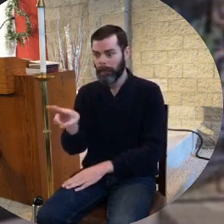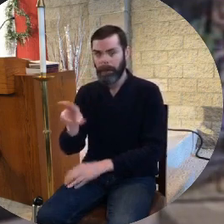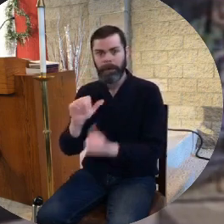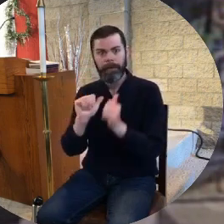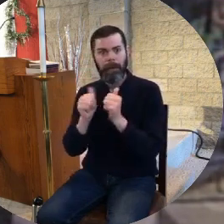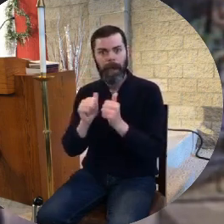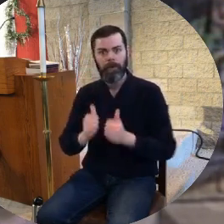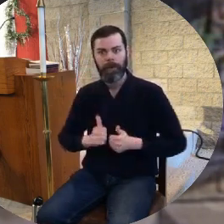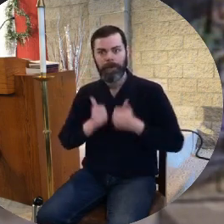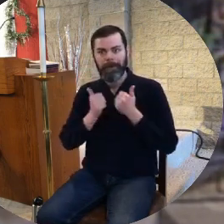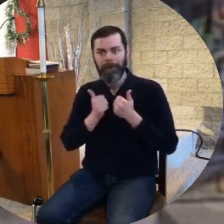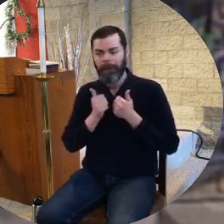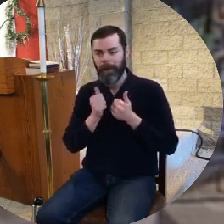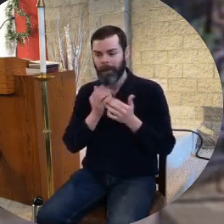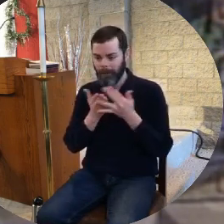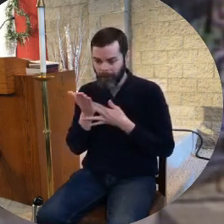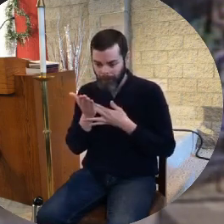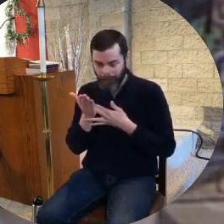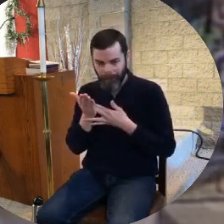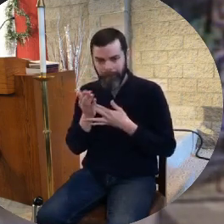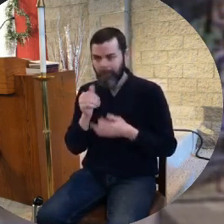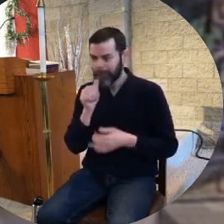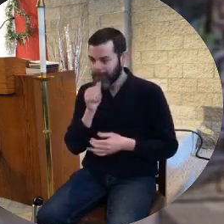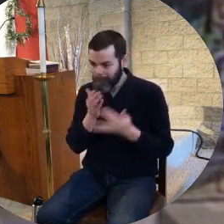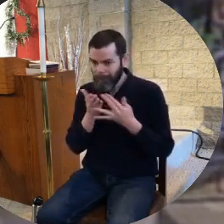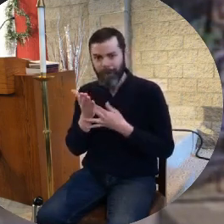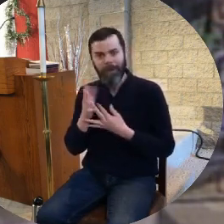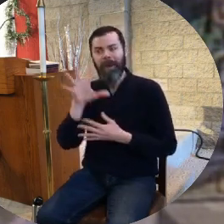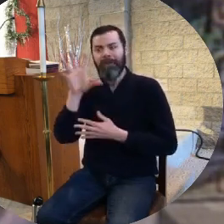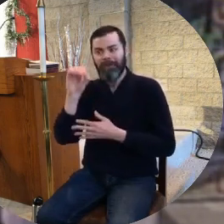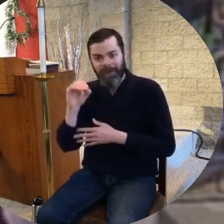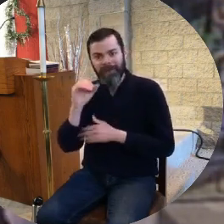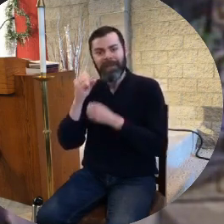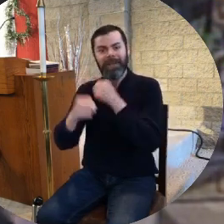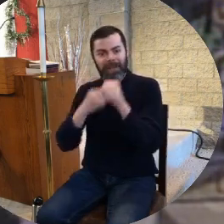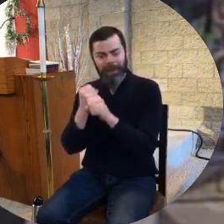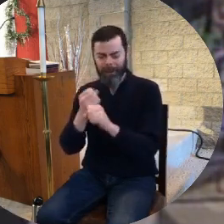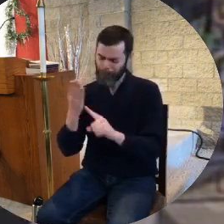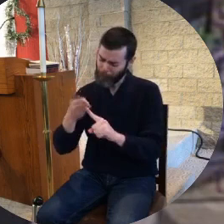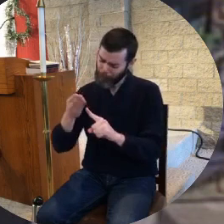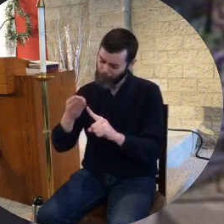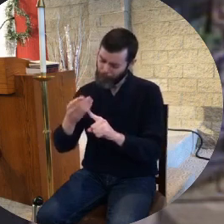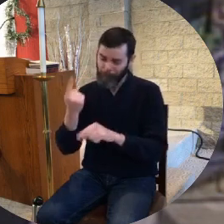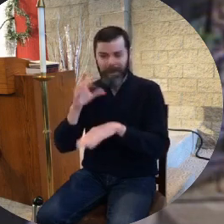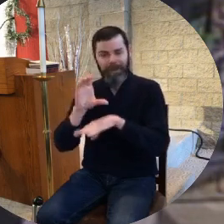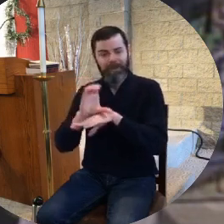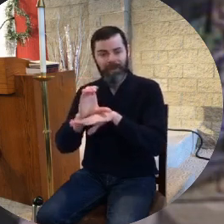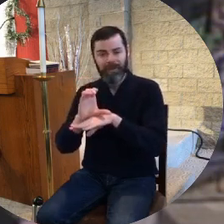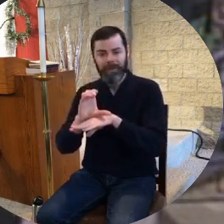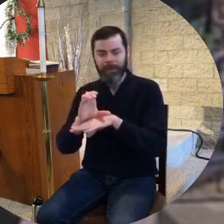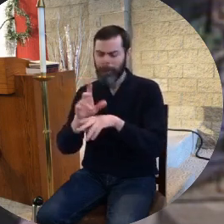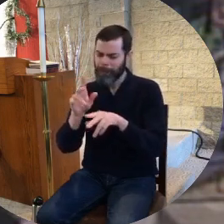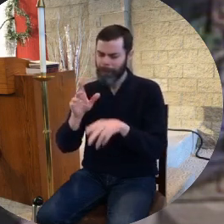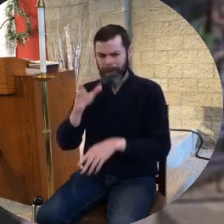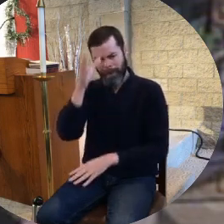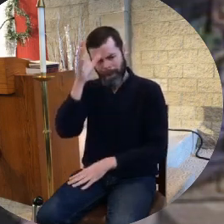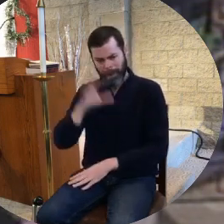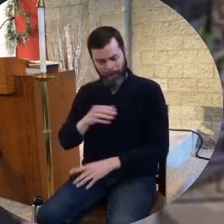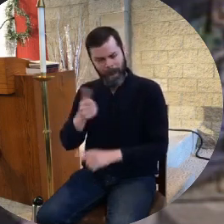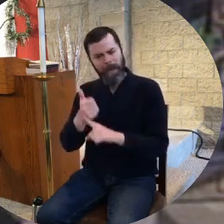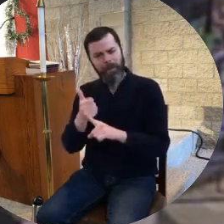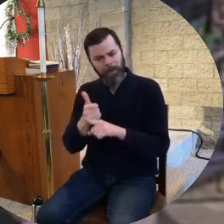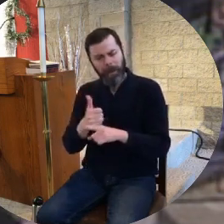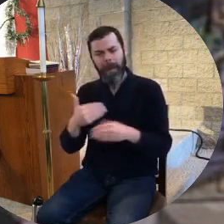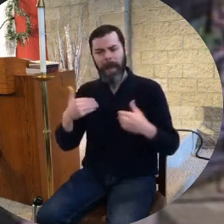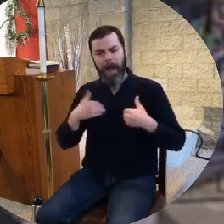It's wonderful. 50-plus years in the same church. But this man was a man of purpose, and that's